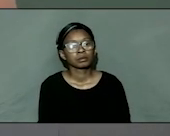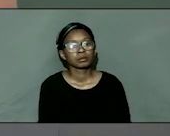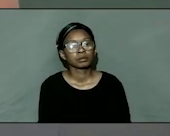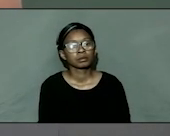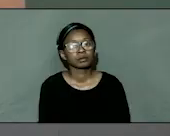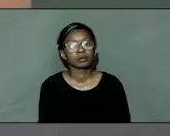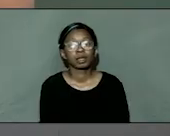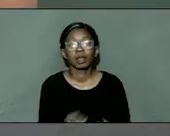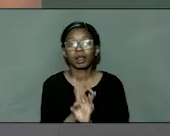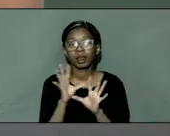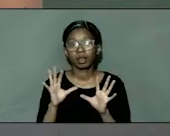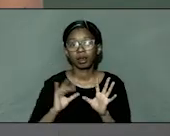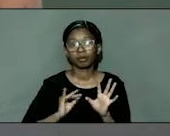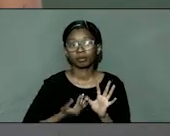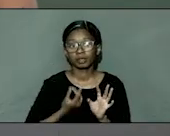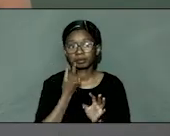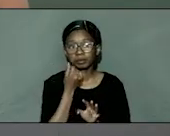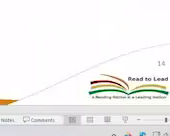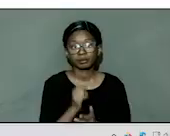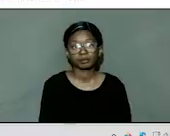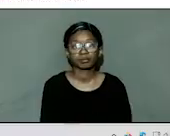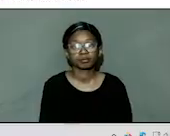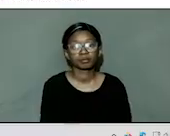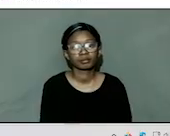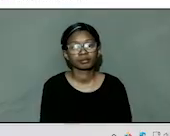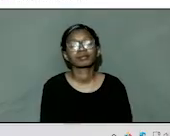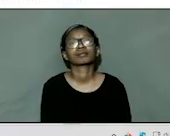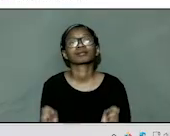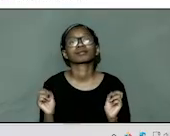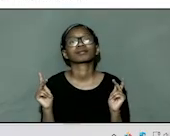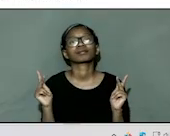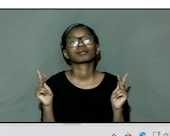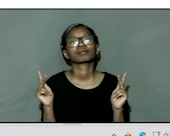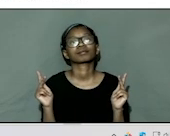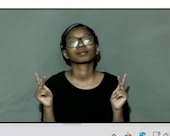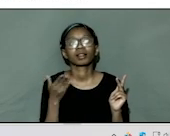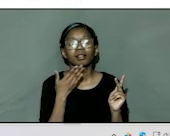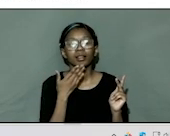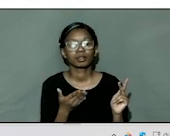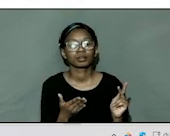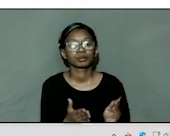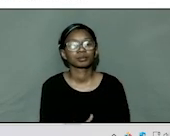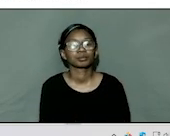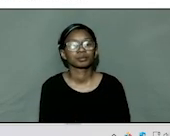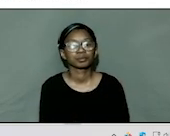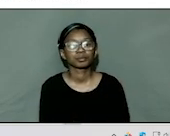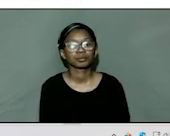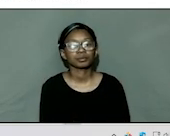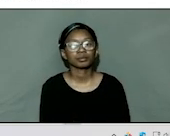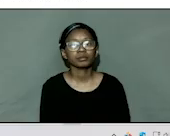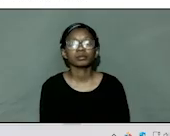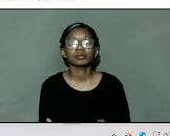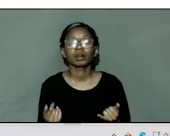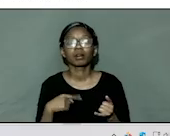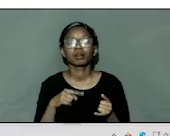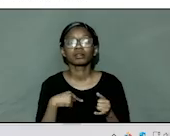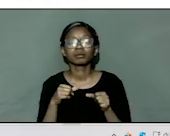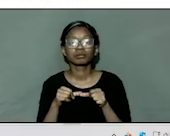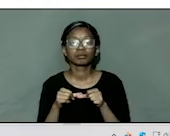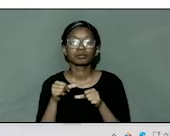Is it clear, ladies and gentlemen? All right. Thank you. Now we move to